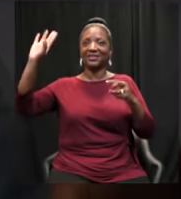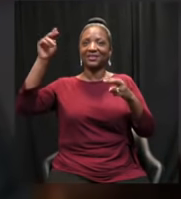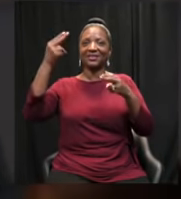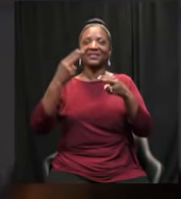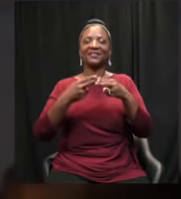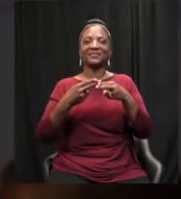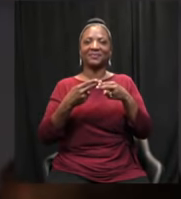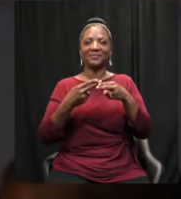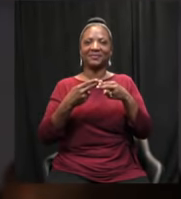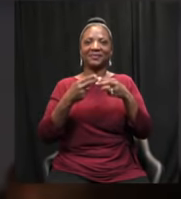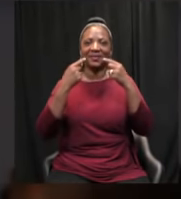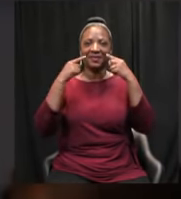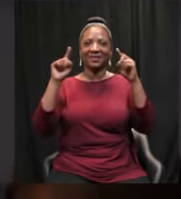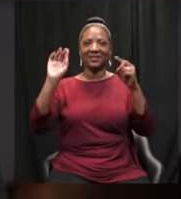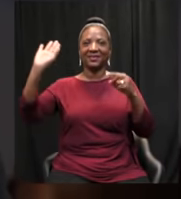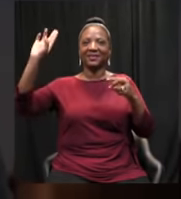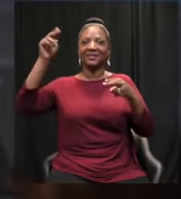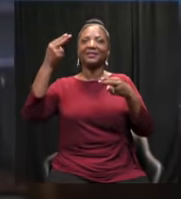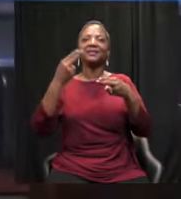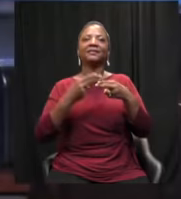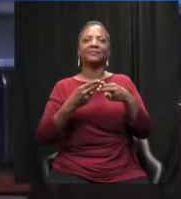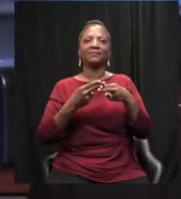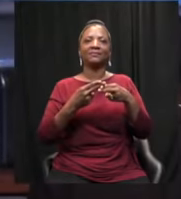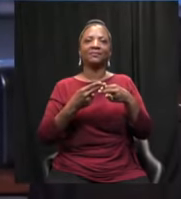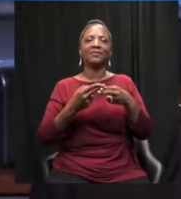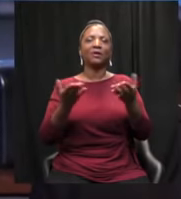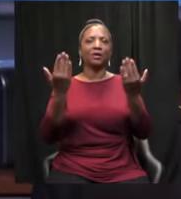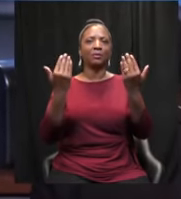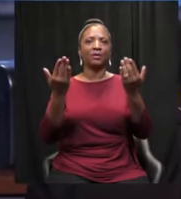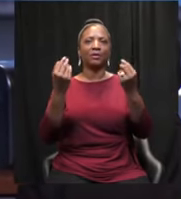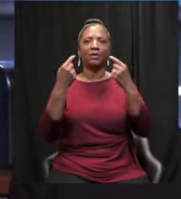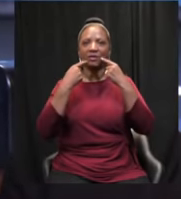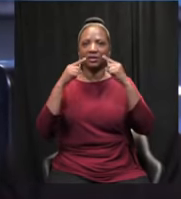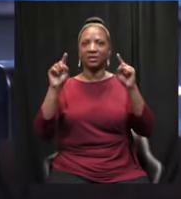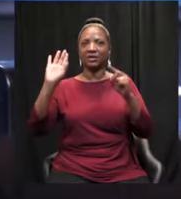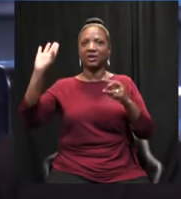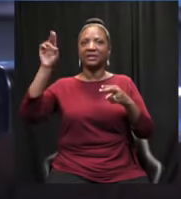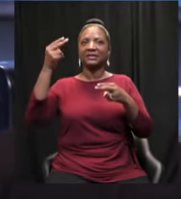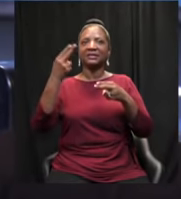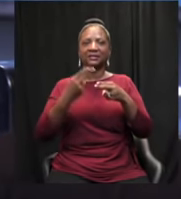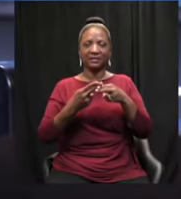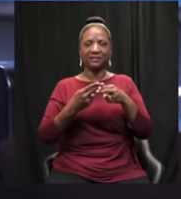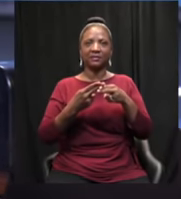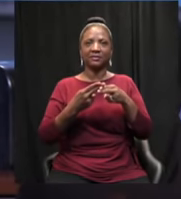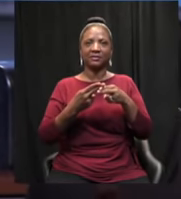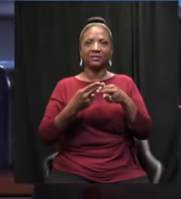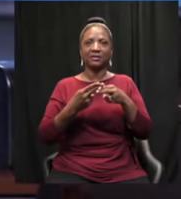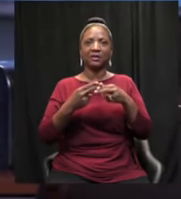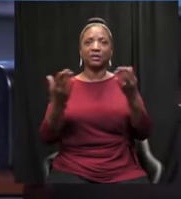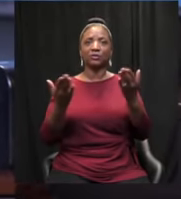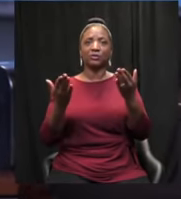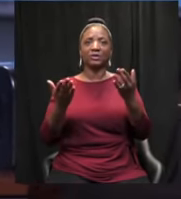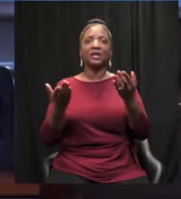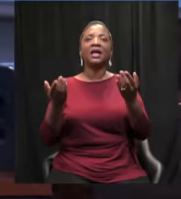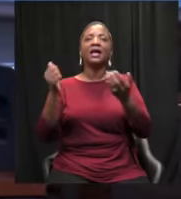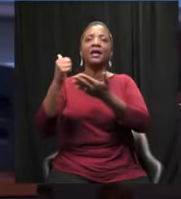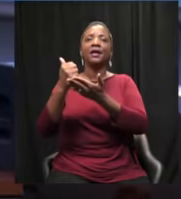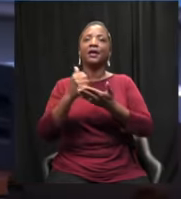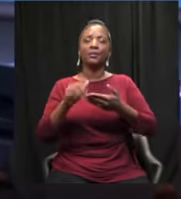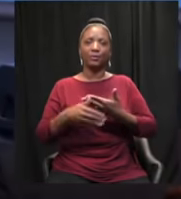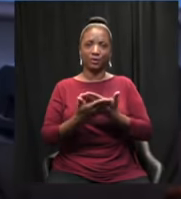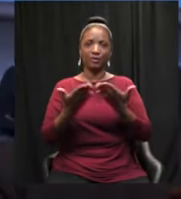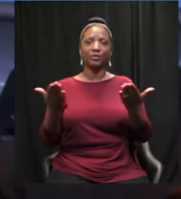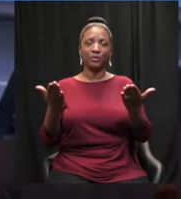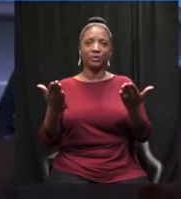name, call his name. Come on, call his name. That's what's been getting you through. Jesus has been working in your